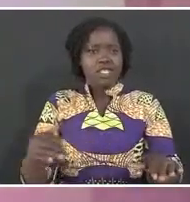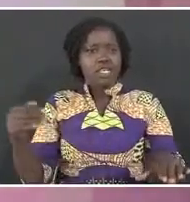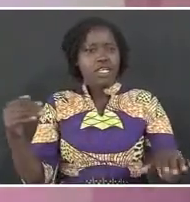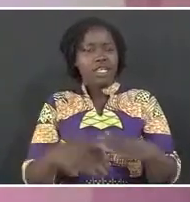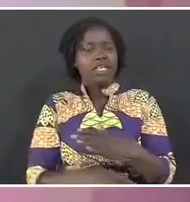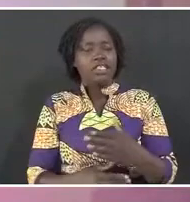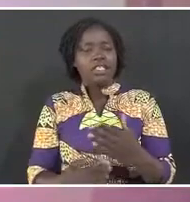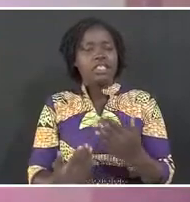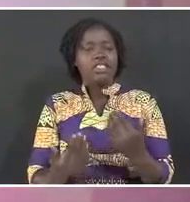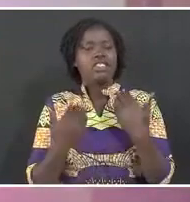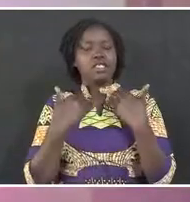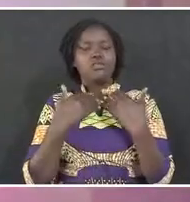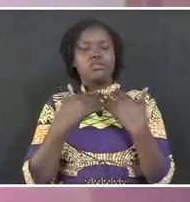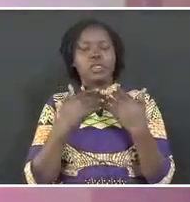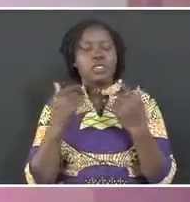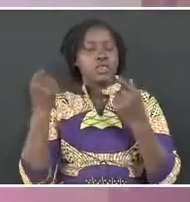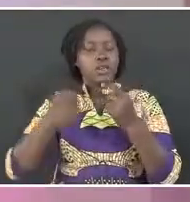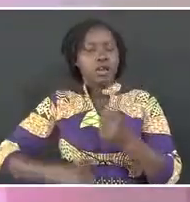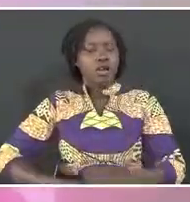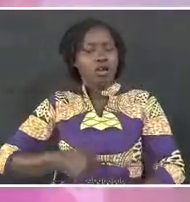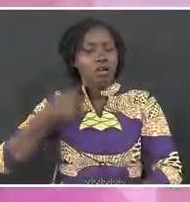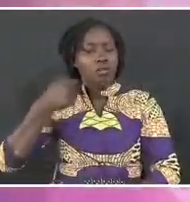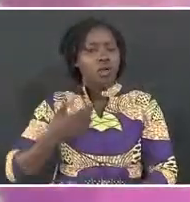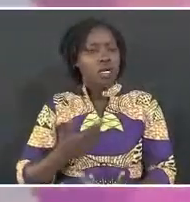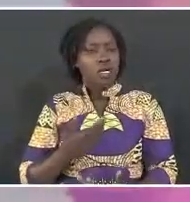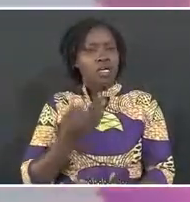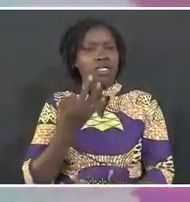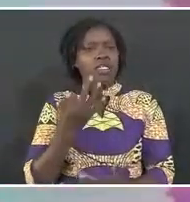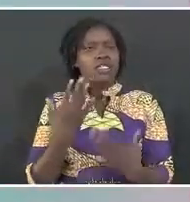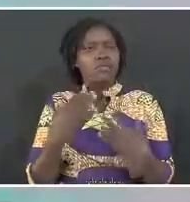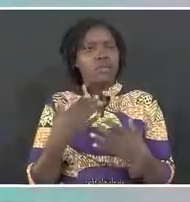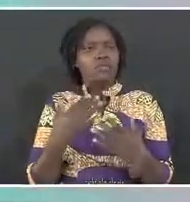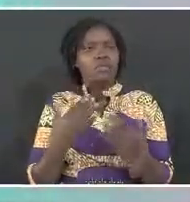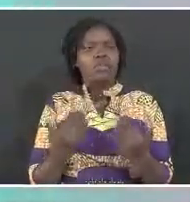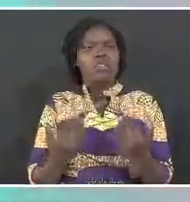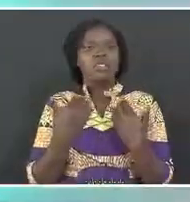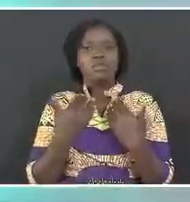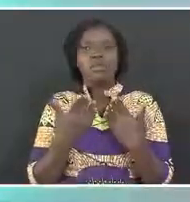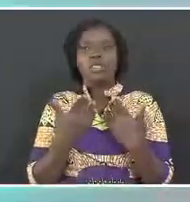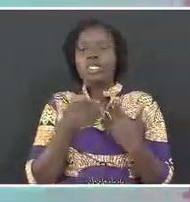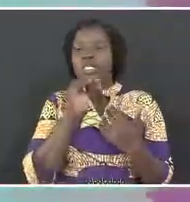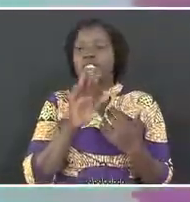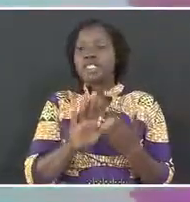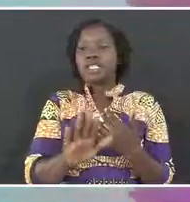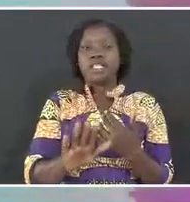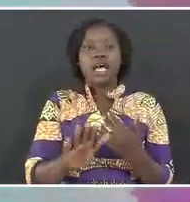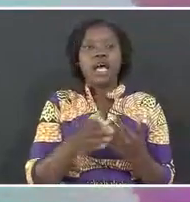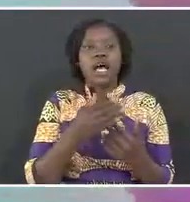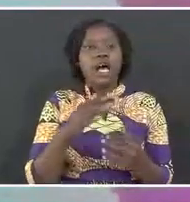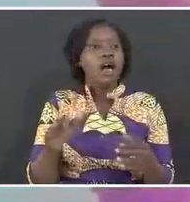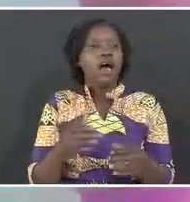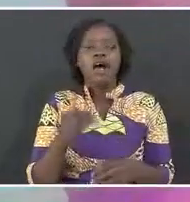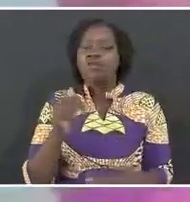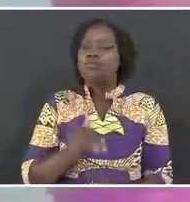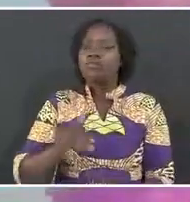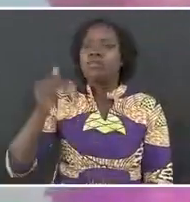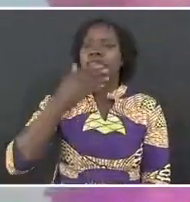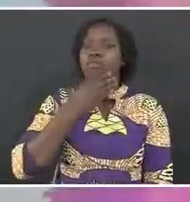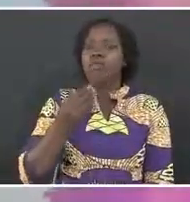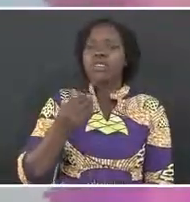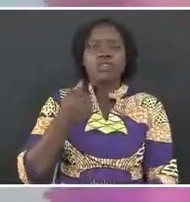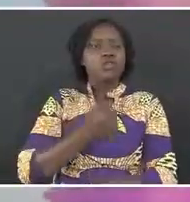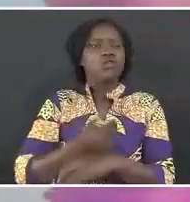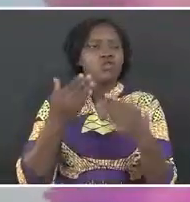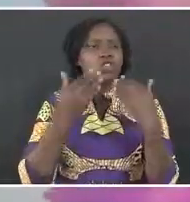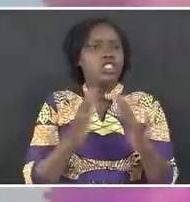And I remember my husband and Philip were sleeping. Can you imagine, you are there with your son, a whole man who has gone to